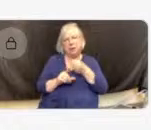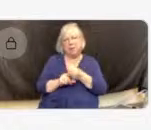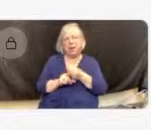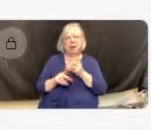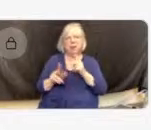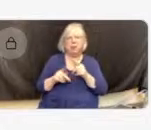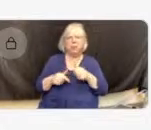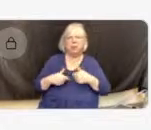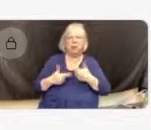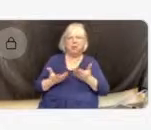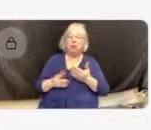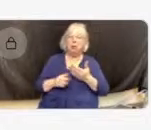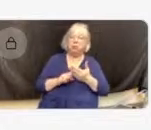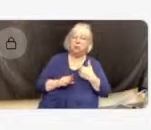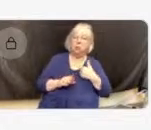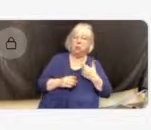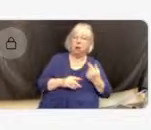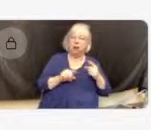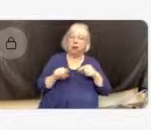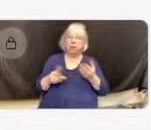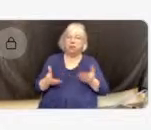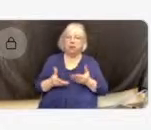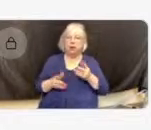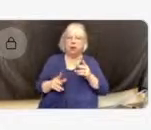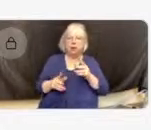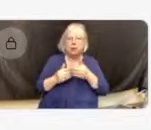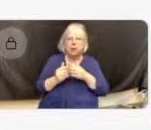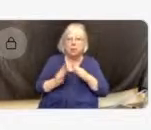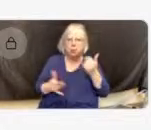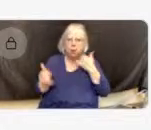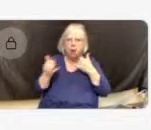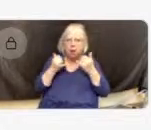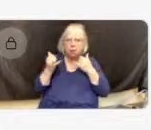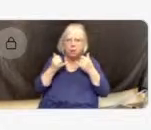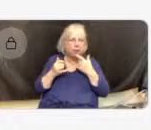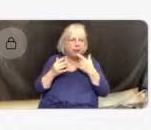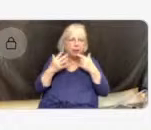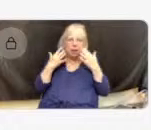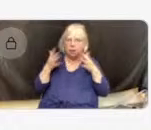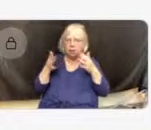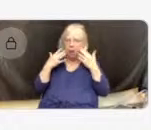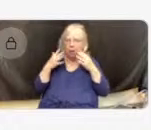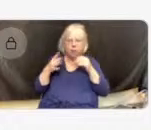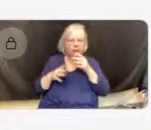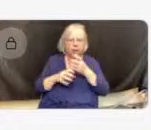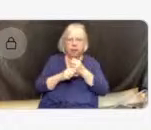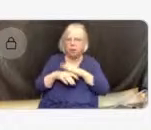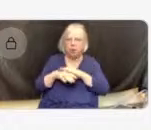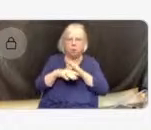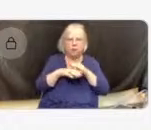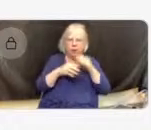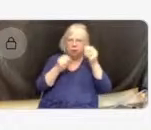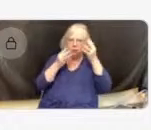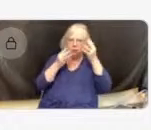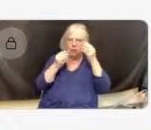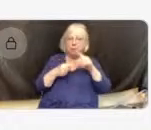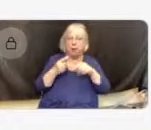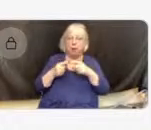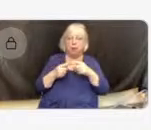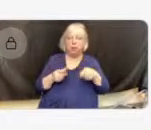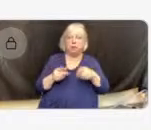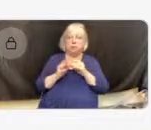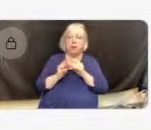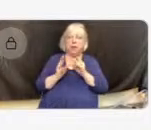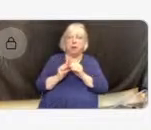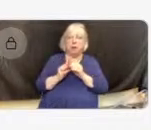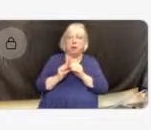Before I even came here today, the neighbors were calling me and saying how they didn't get notification of this hearing. And because they're seniors,